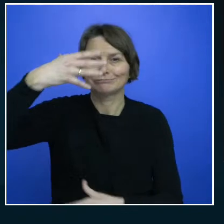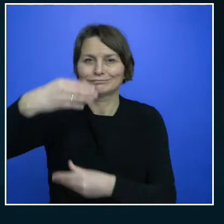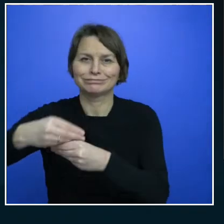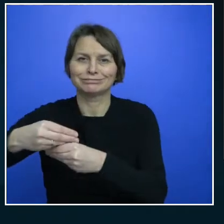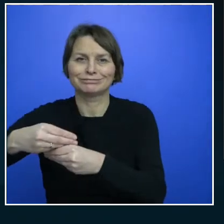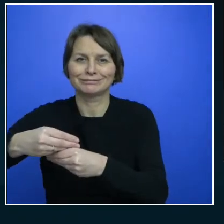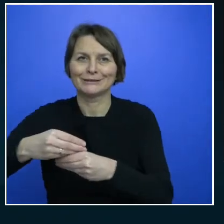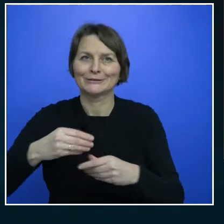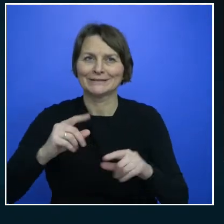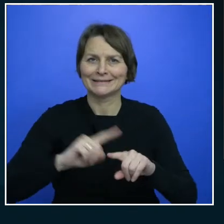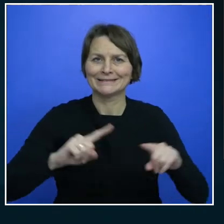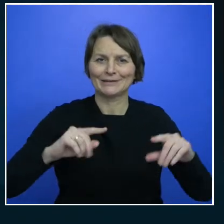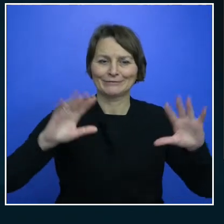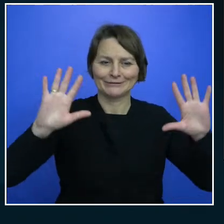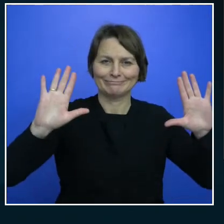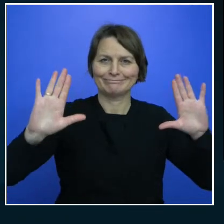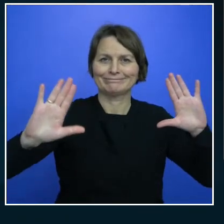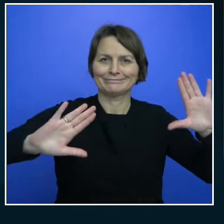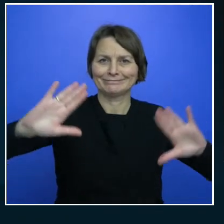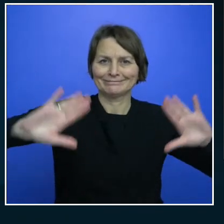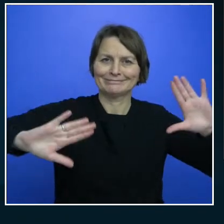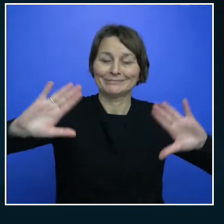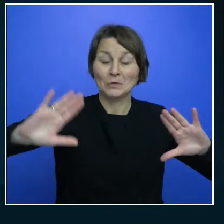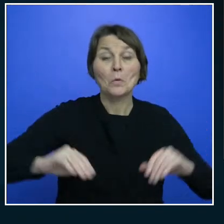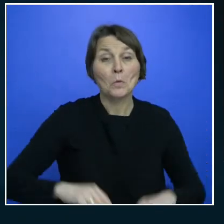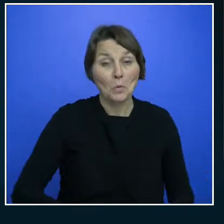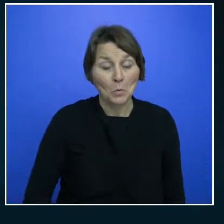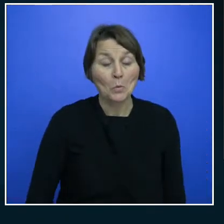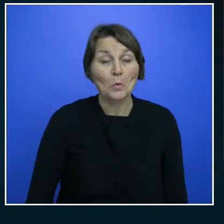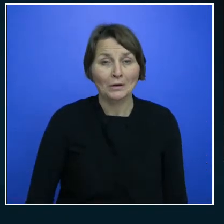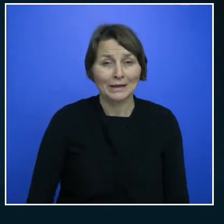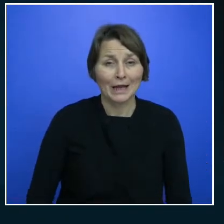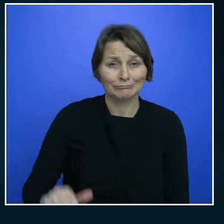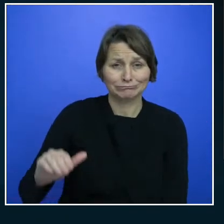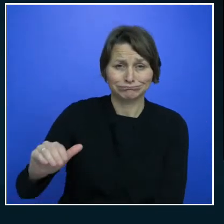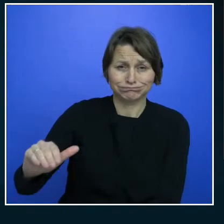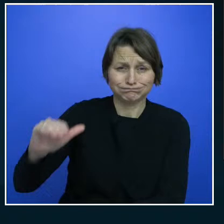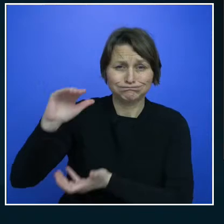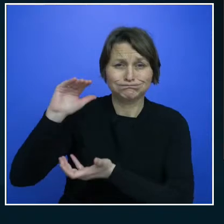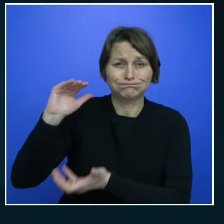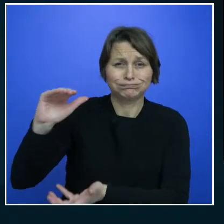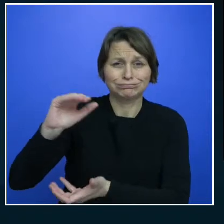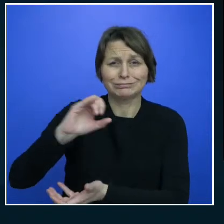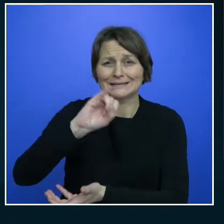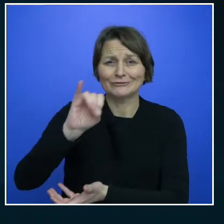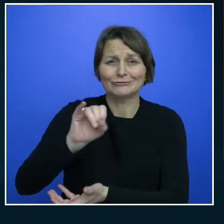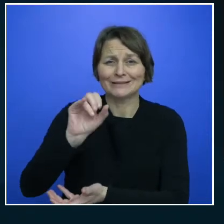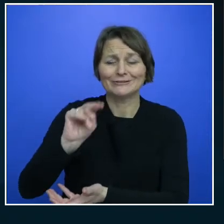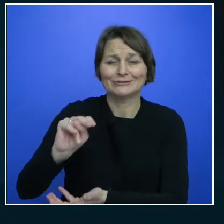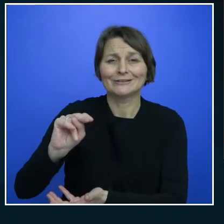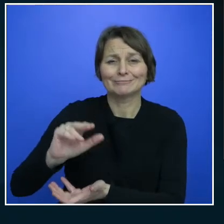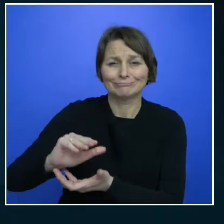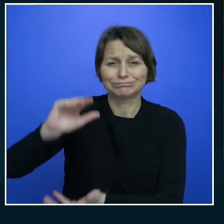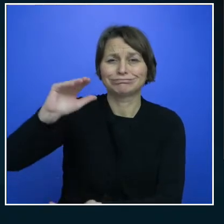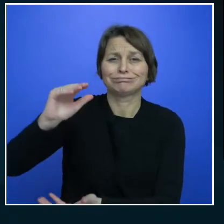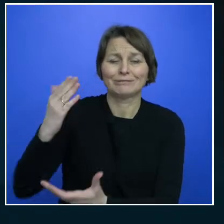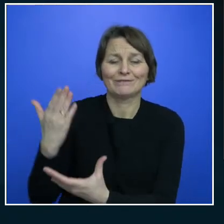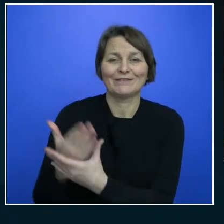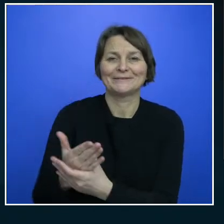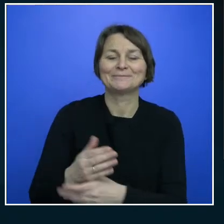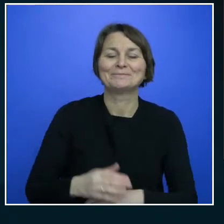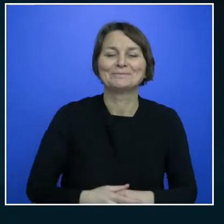So we're getting close to a huge JSON file. But what I wanted to show you is, well, first of all, doing